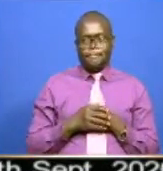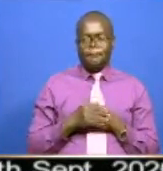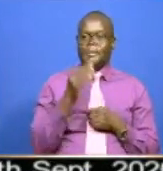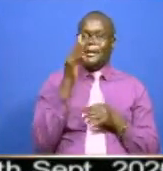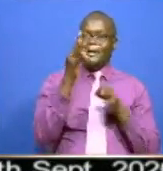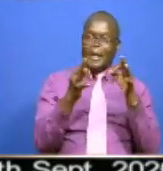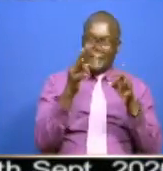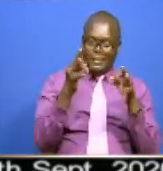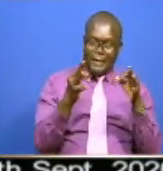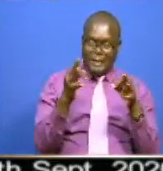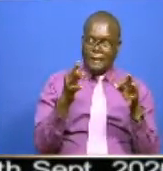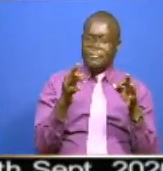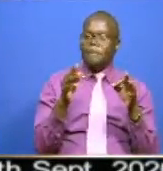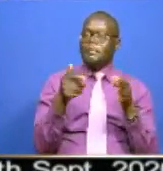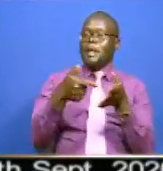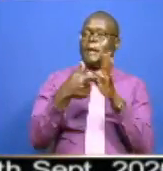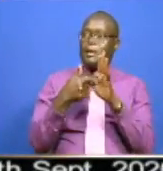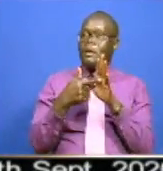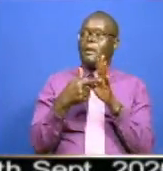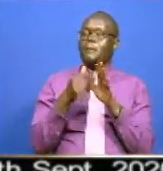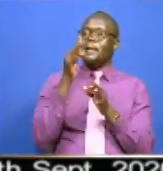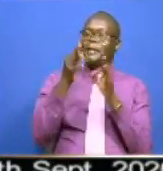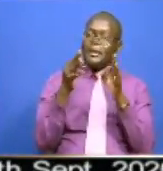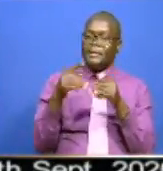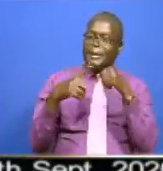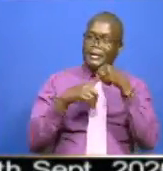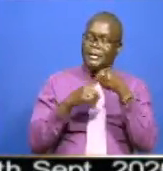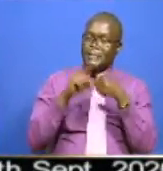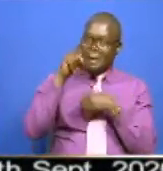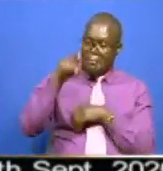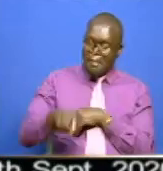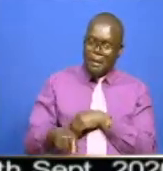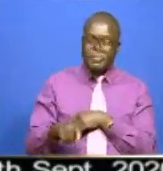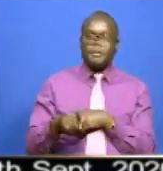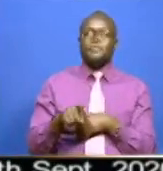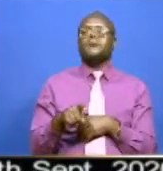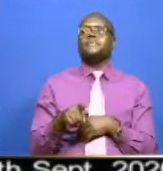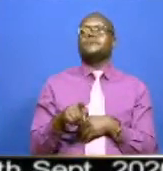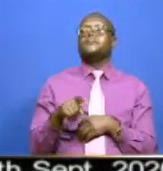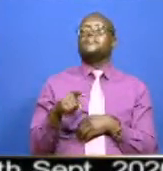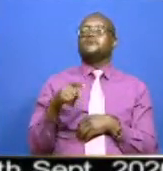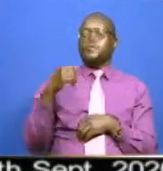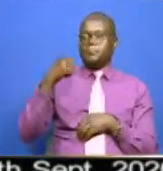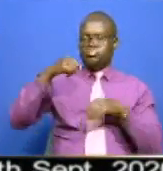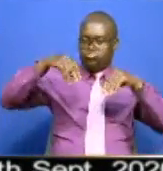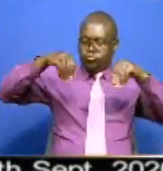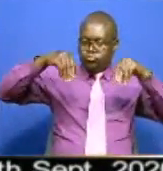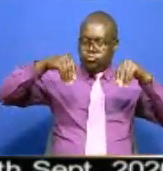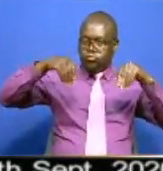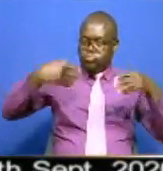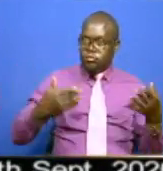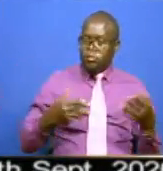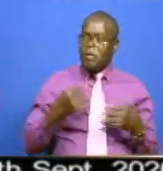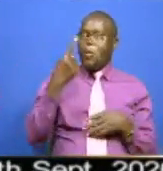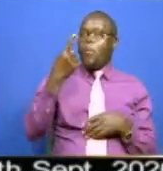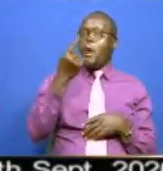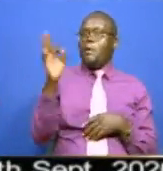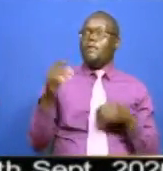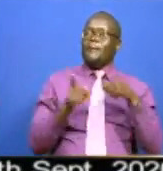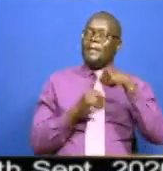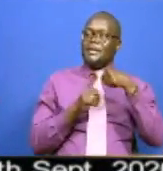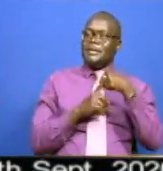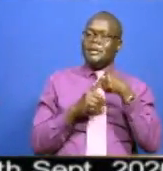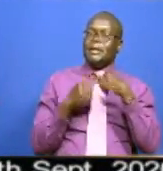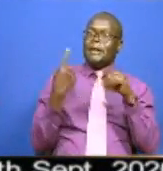33, requires you, 33(6), you must be qualified in at least one of 6